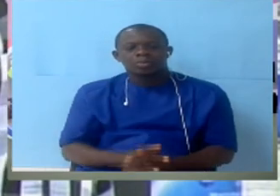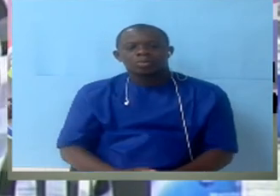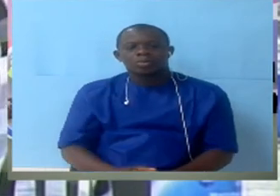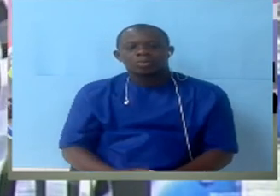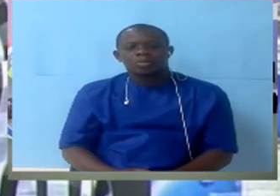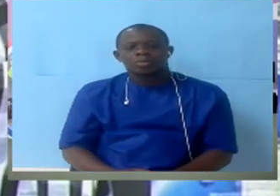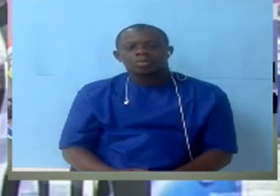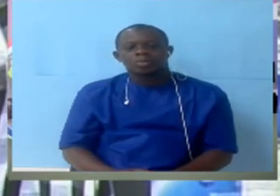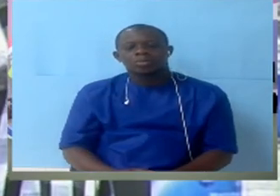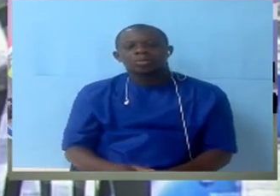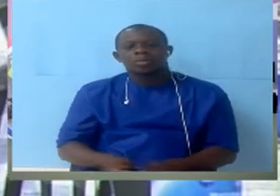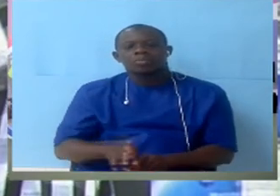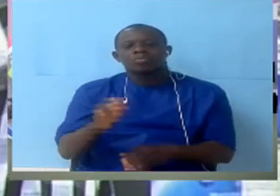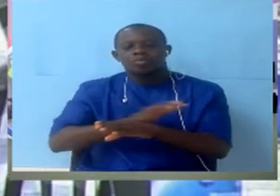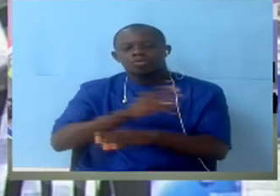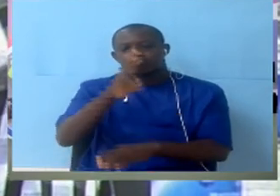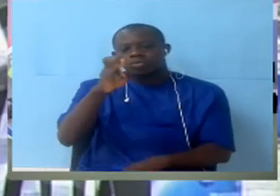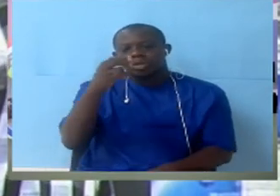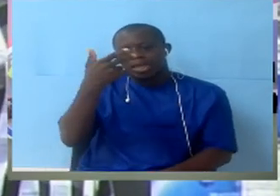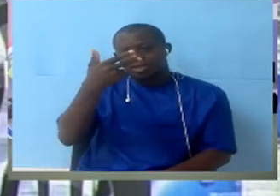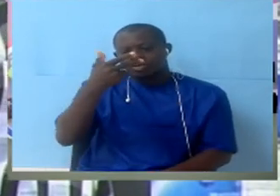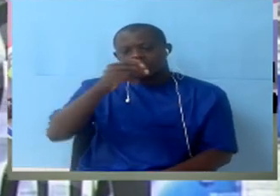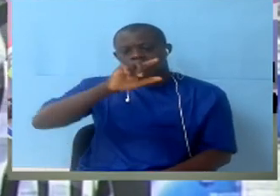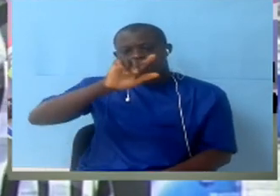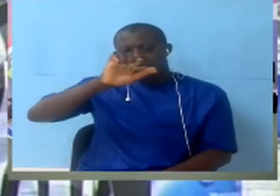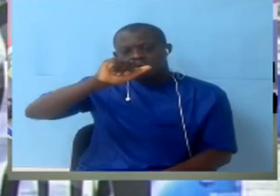28th August. It was 28th August.